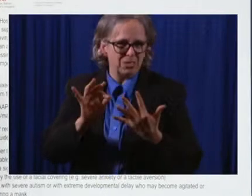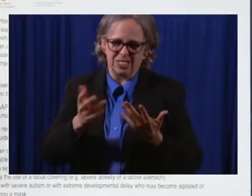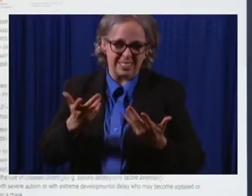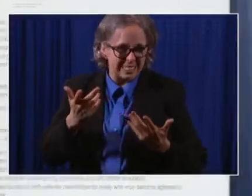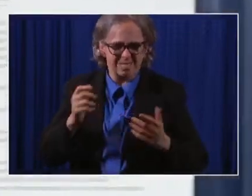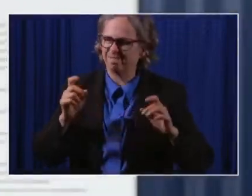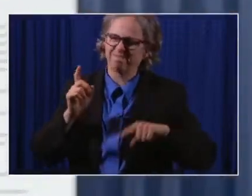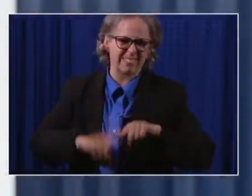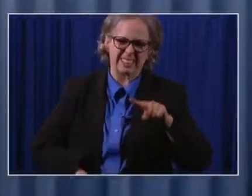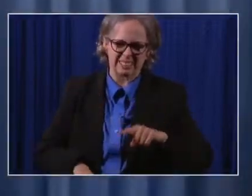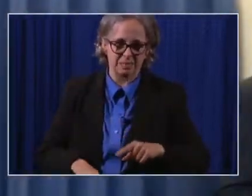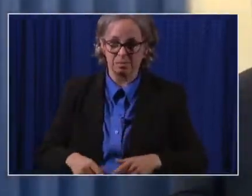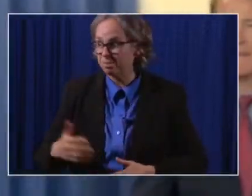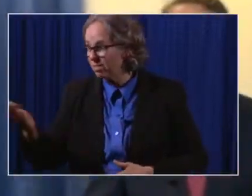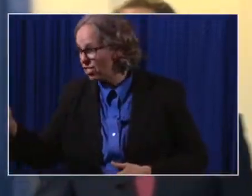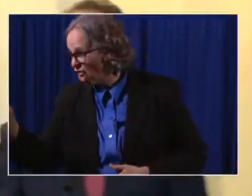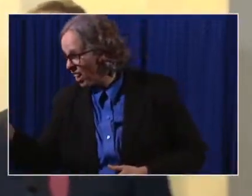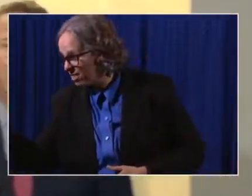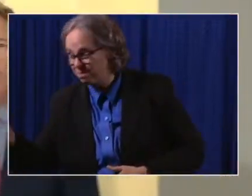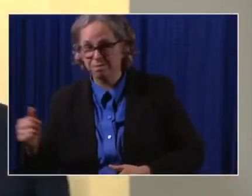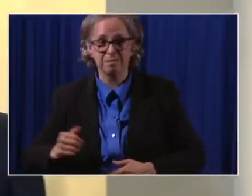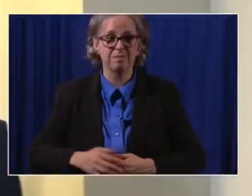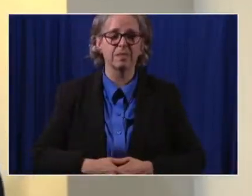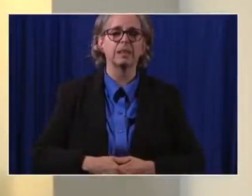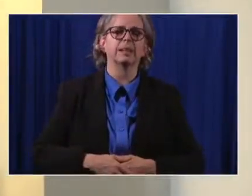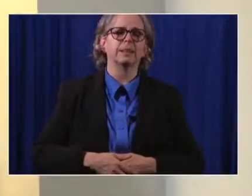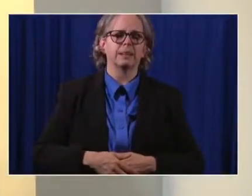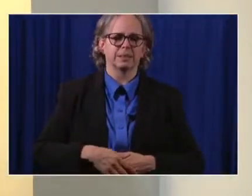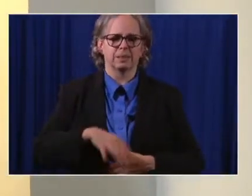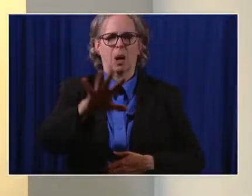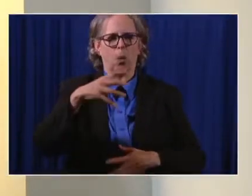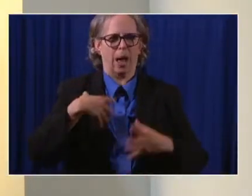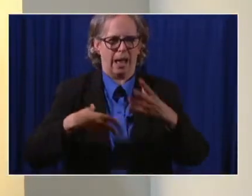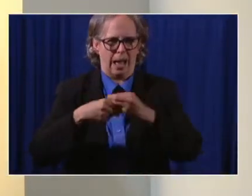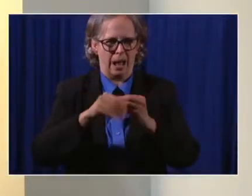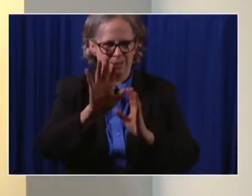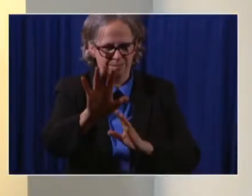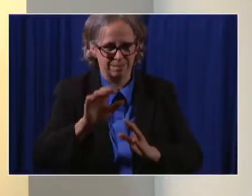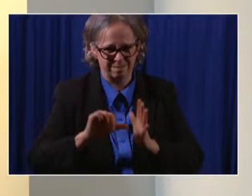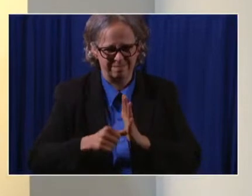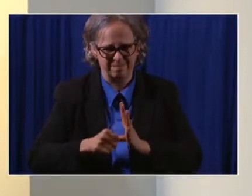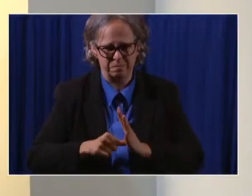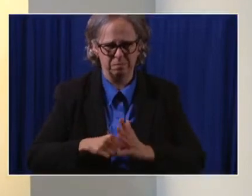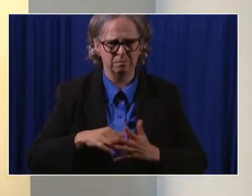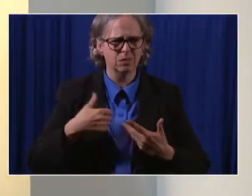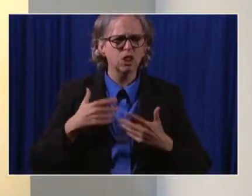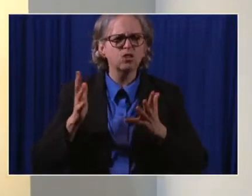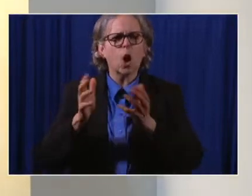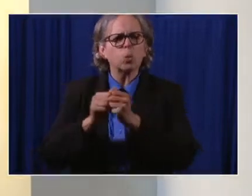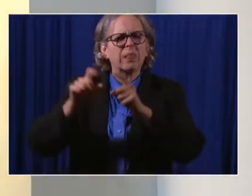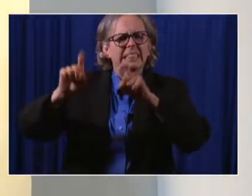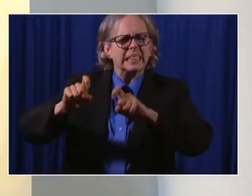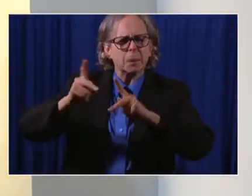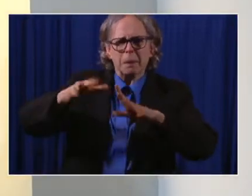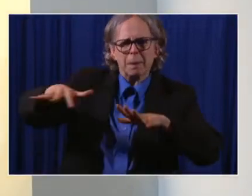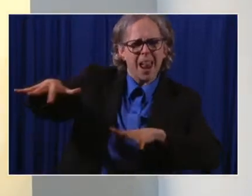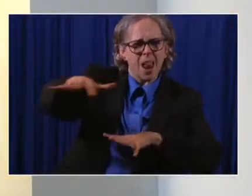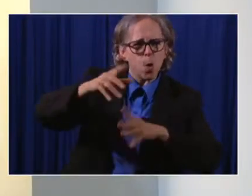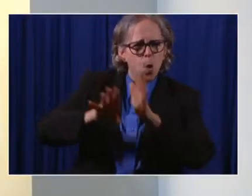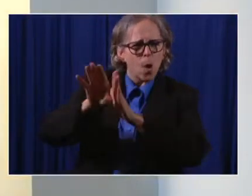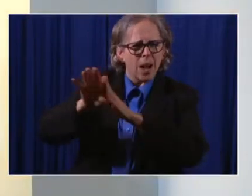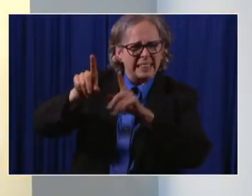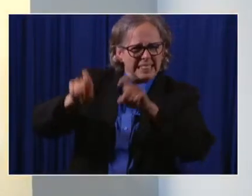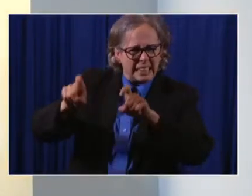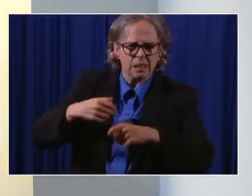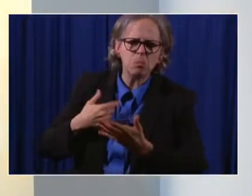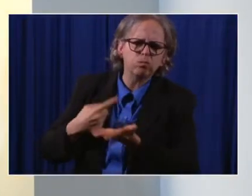want to add something? Yeah. I would only add that in talking with some of the testing people who work on this every day, due to the